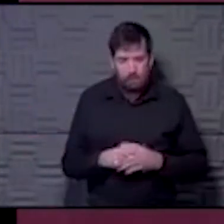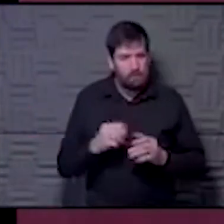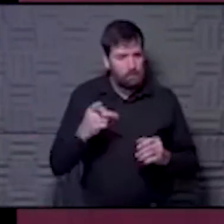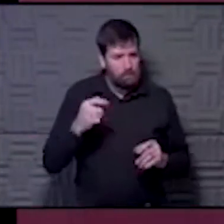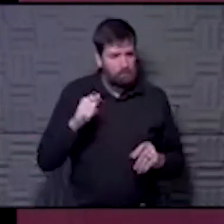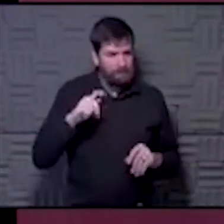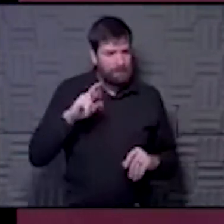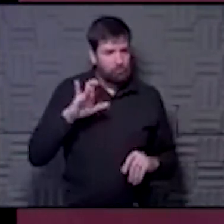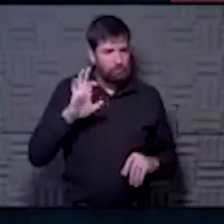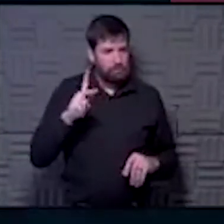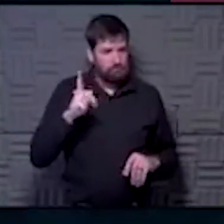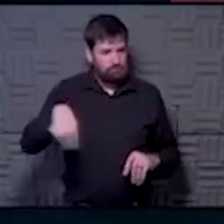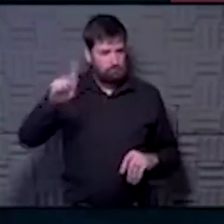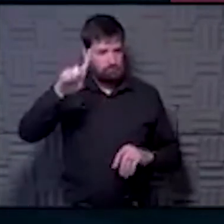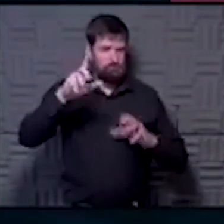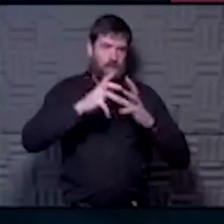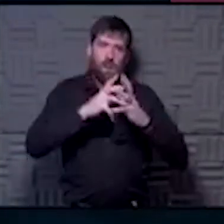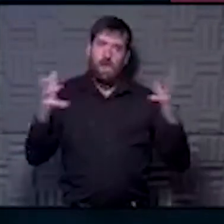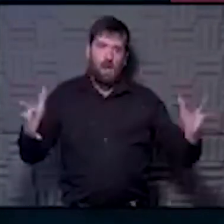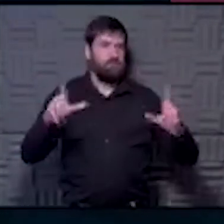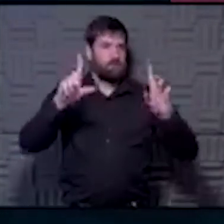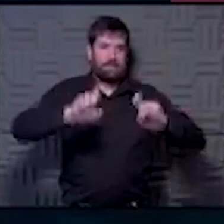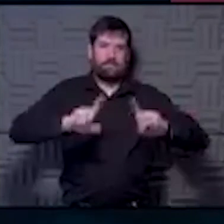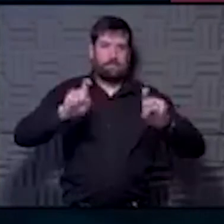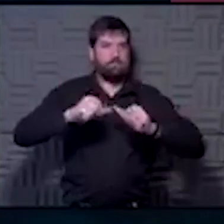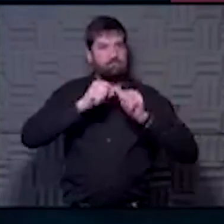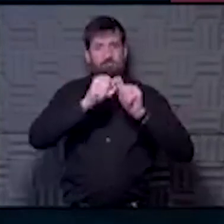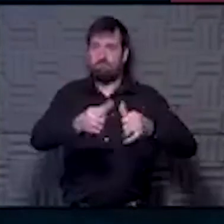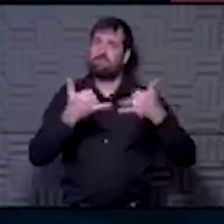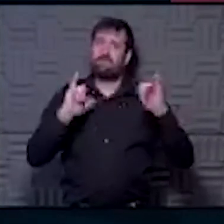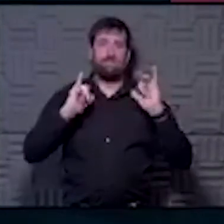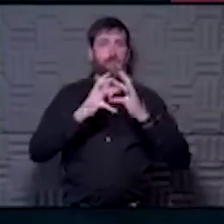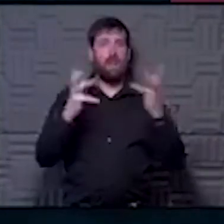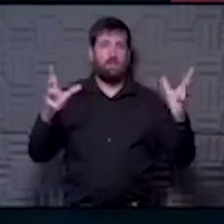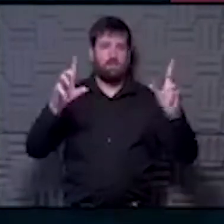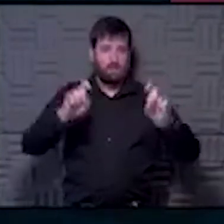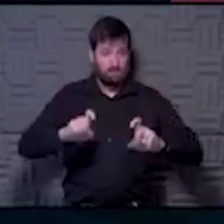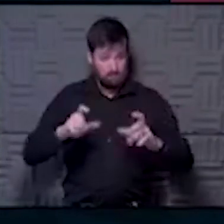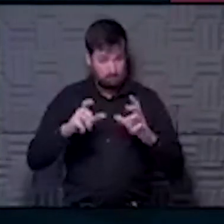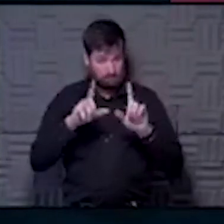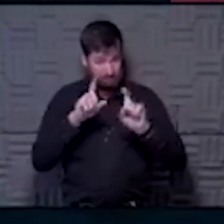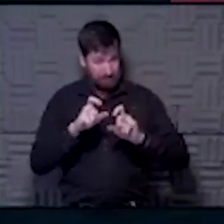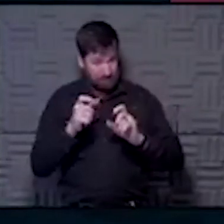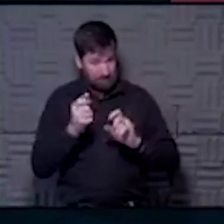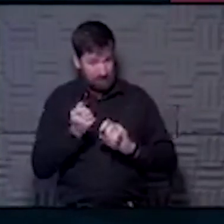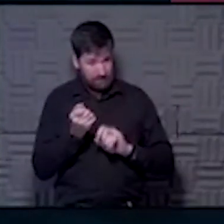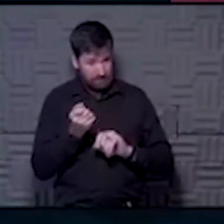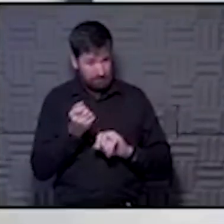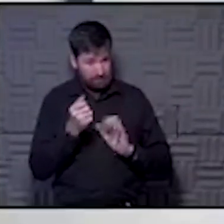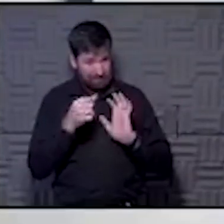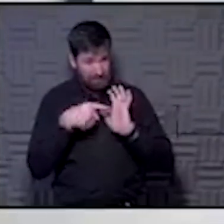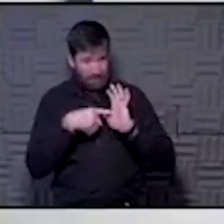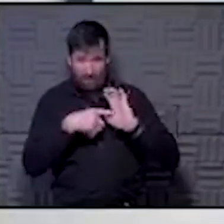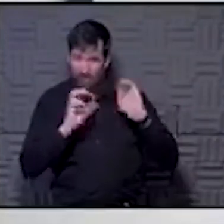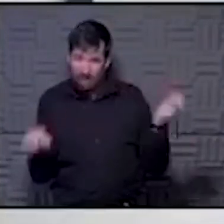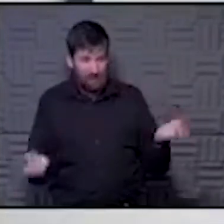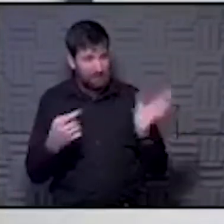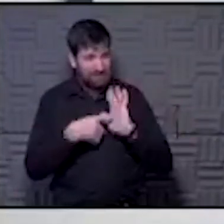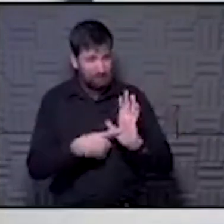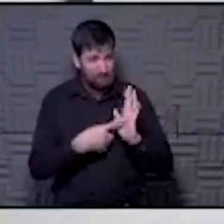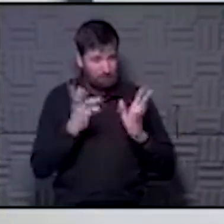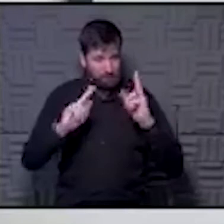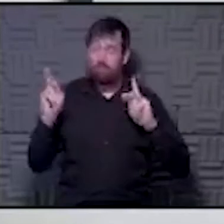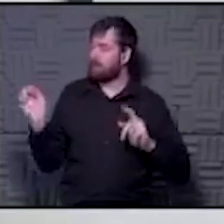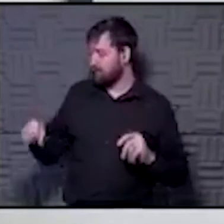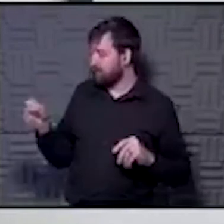guys have done a lot of testing with Vibrant and continue to do that. Do you test many asymptomatic people? We do. We test